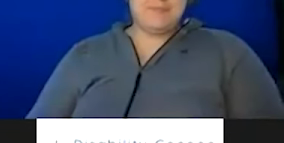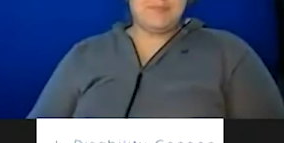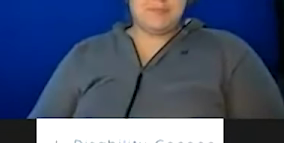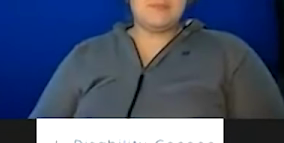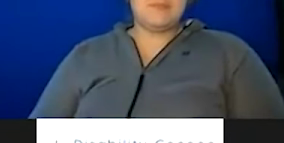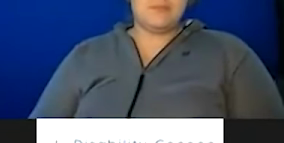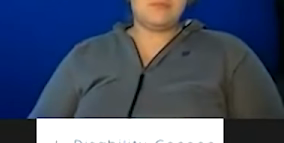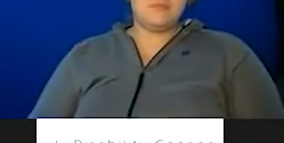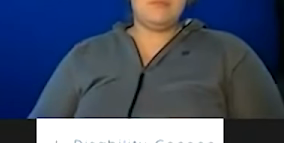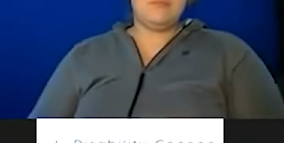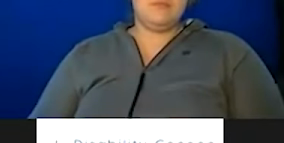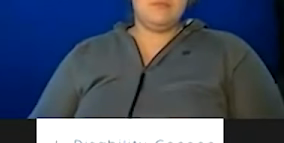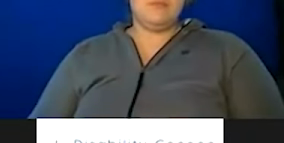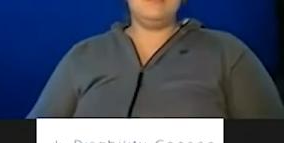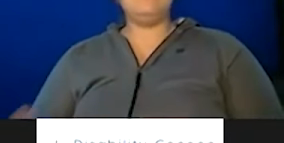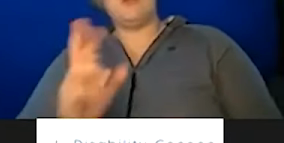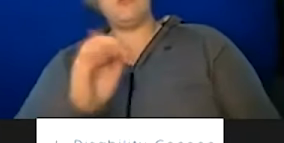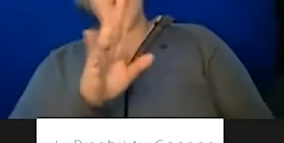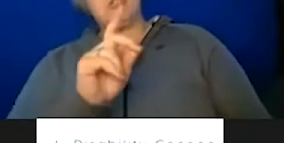opener